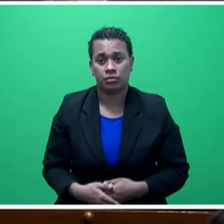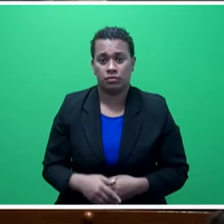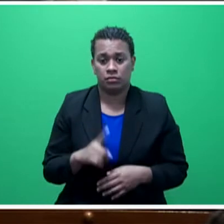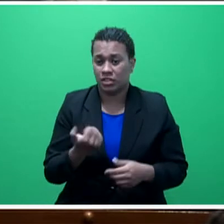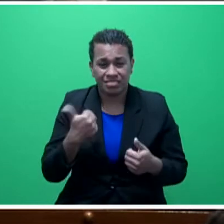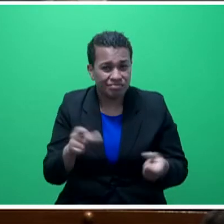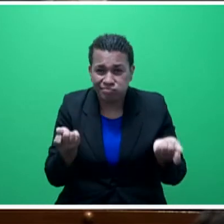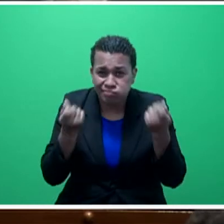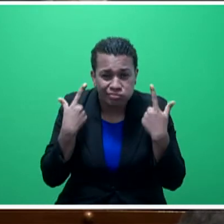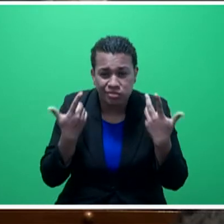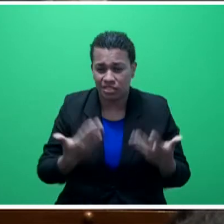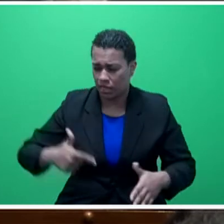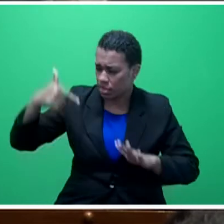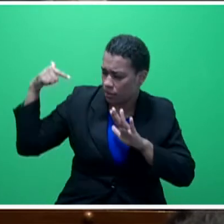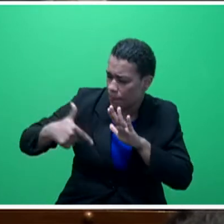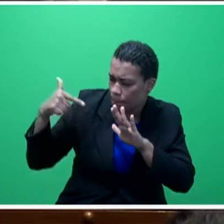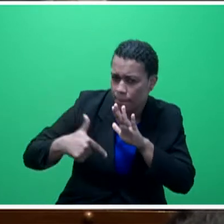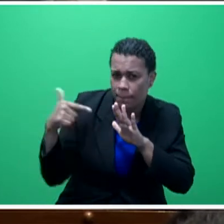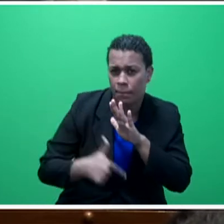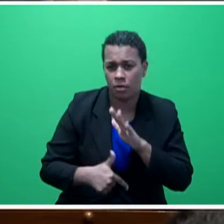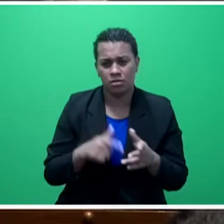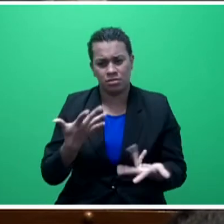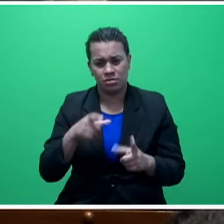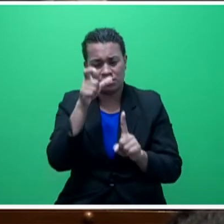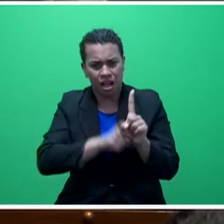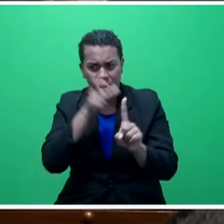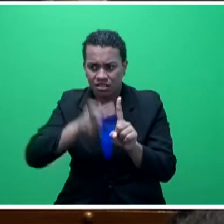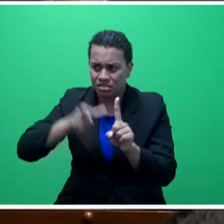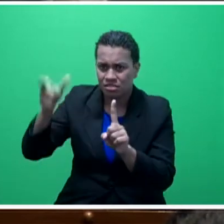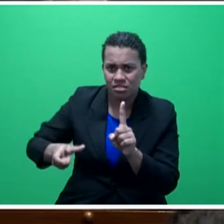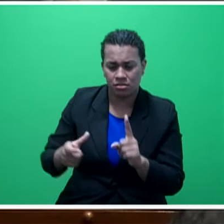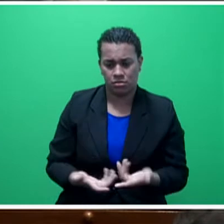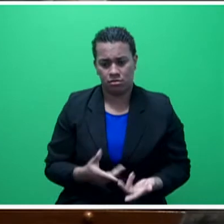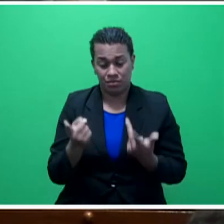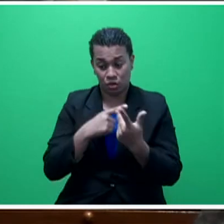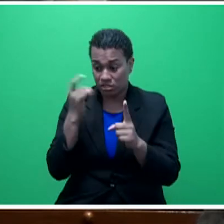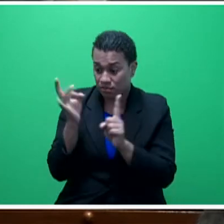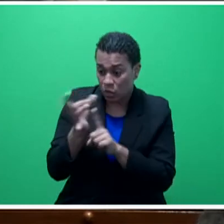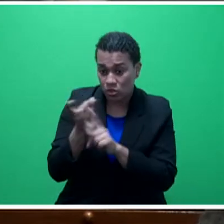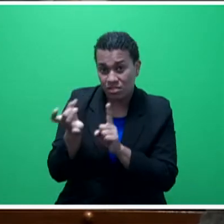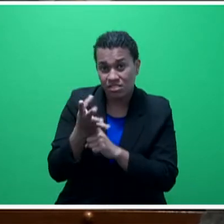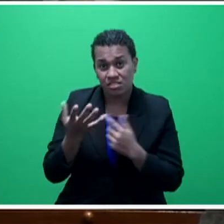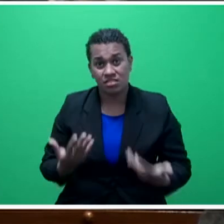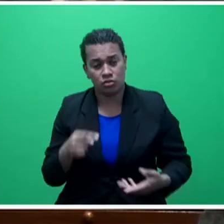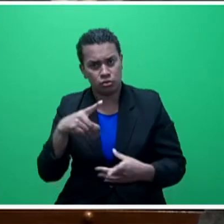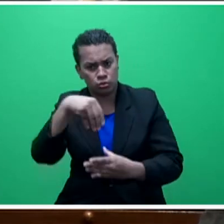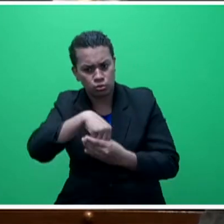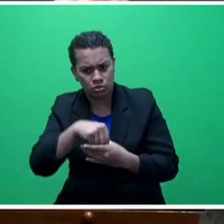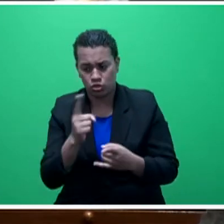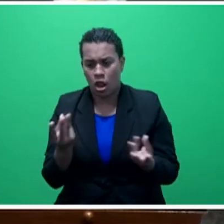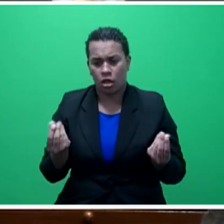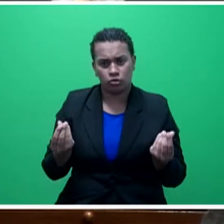depth of character illustrated in the 2020-2021 national budget. Perhaps they were